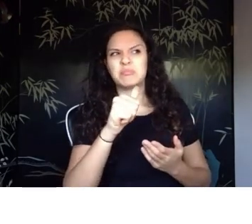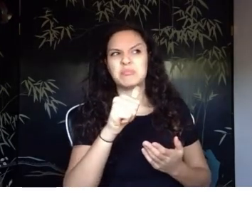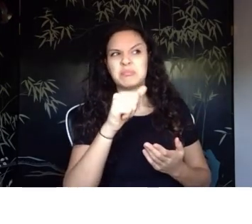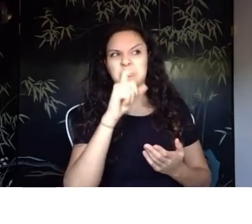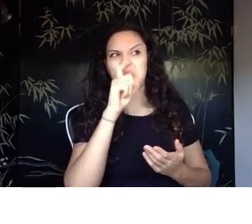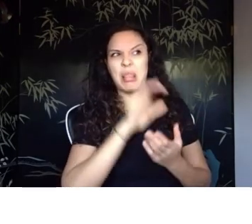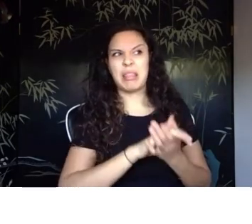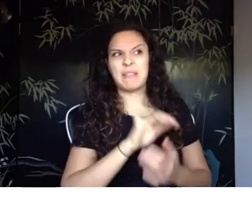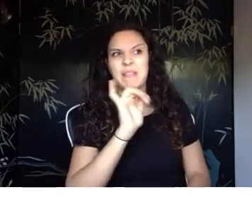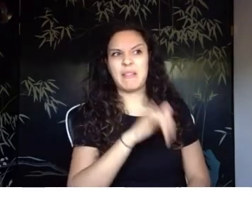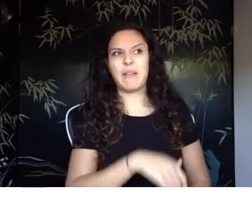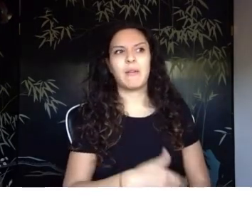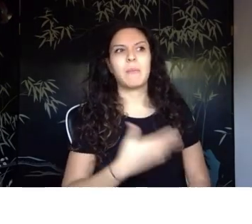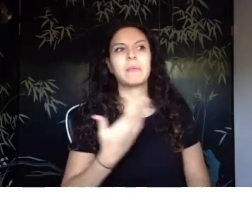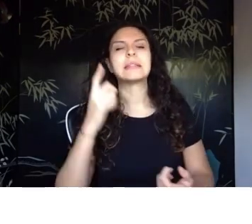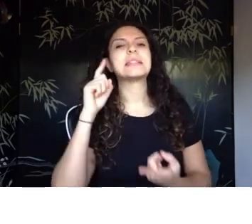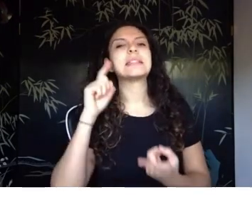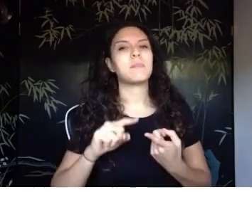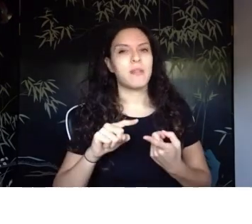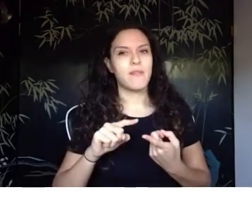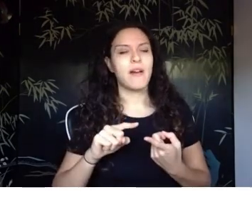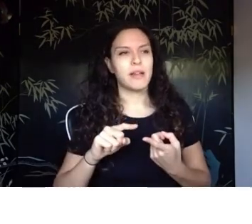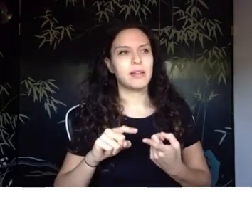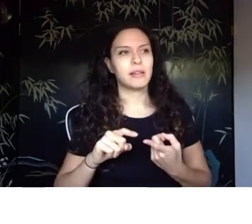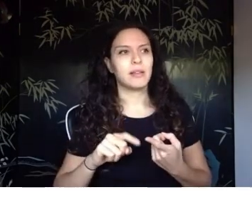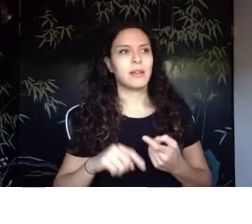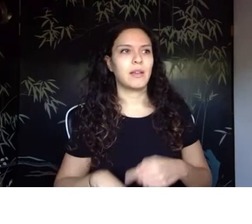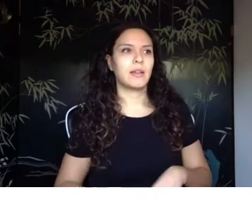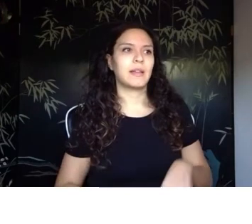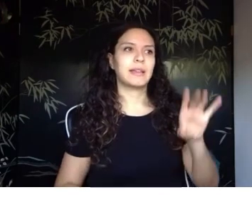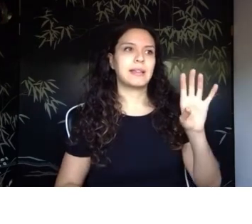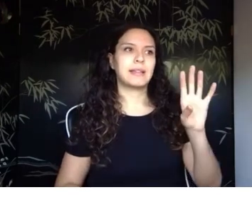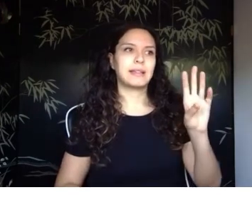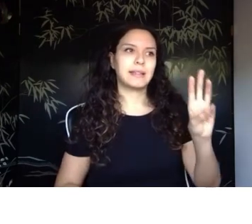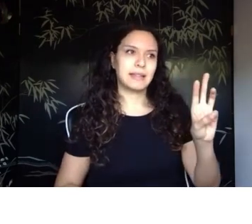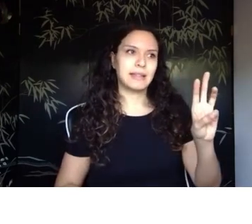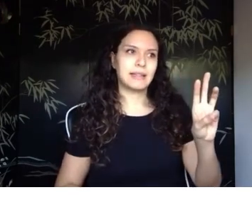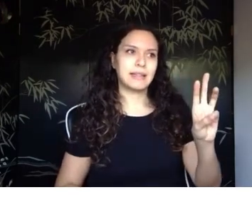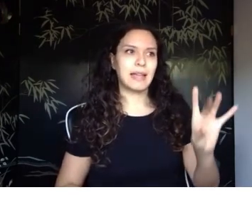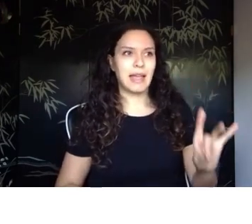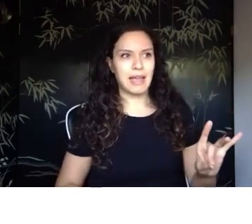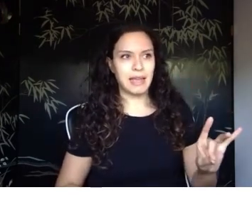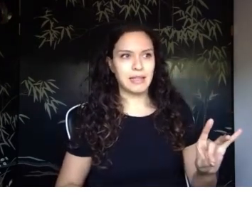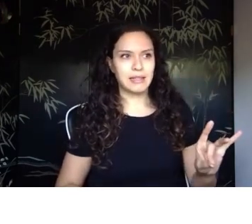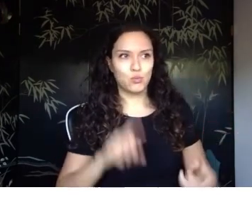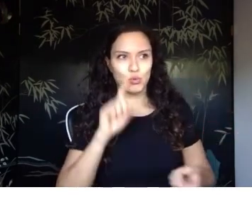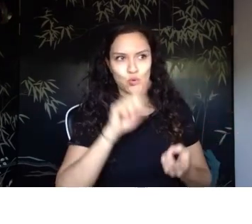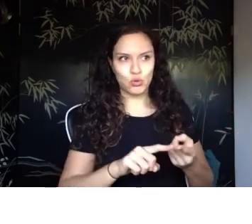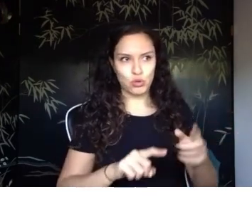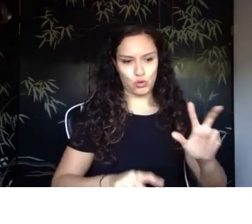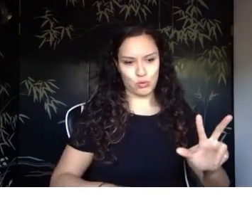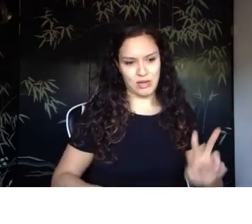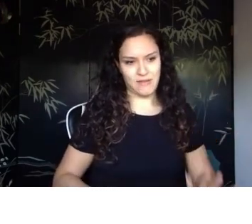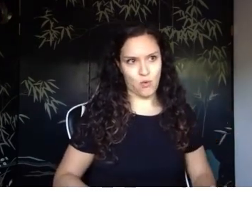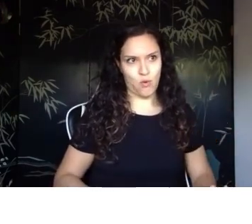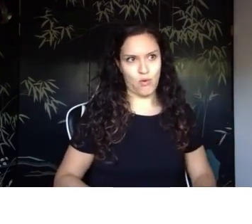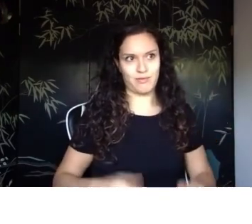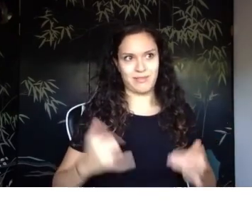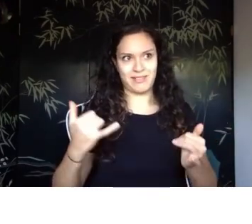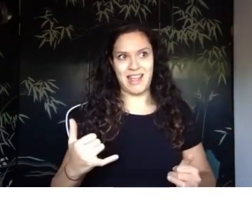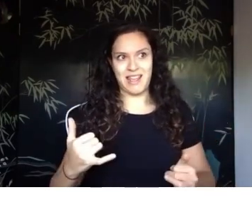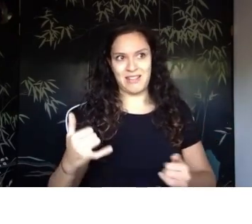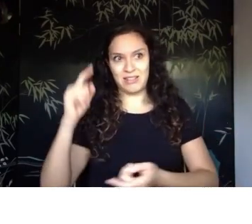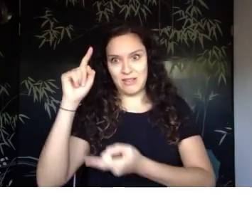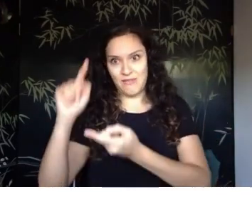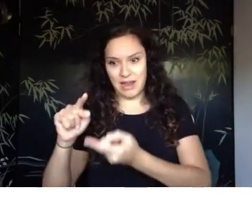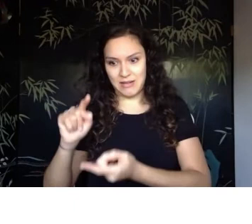Maybe I don't really believe that. So let me simplify this and see if it's true. Okay, 3 out of 4 divided by 3 divided